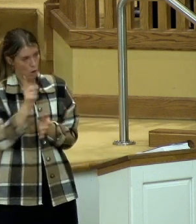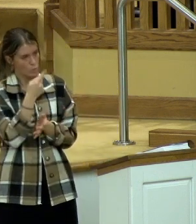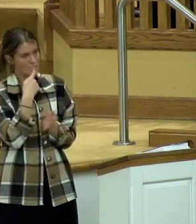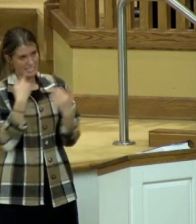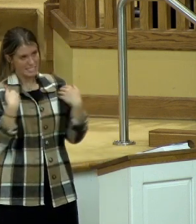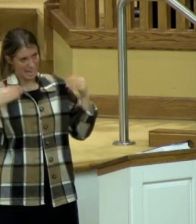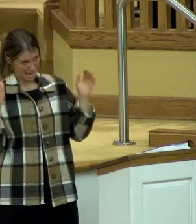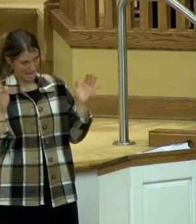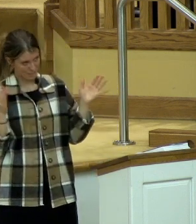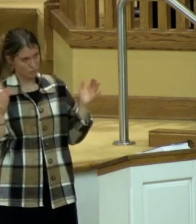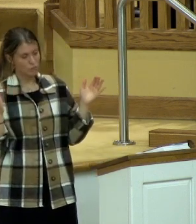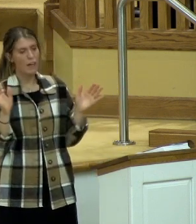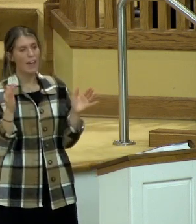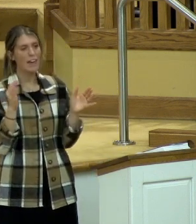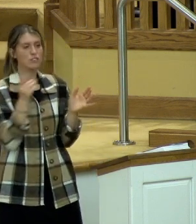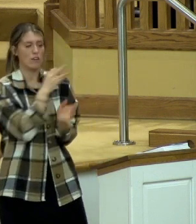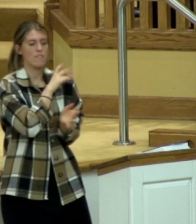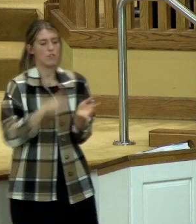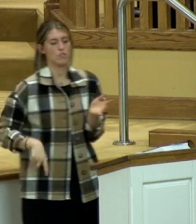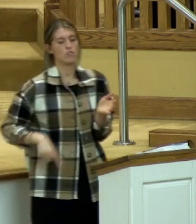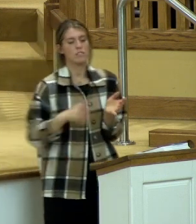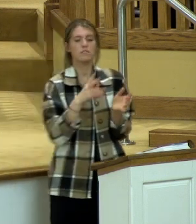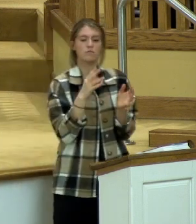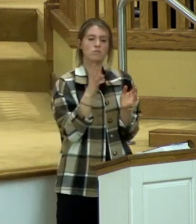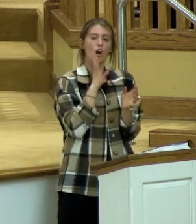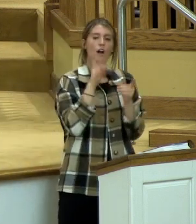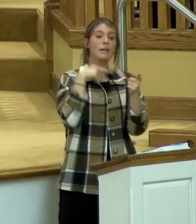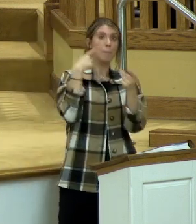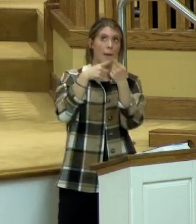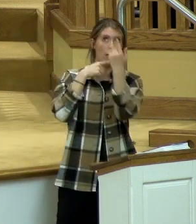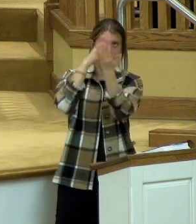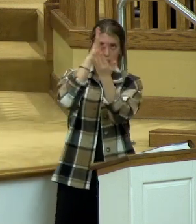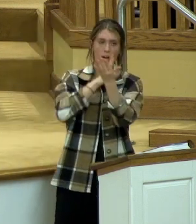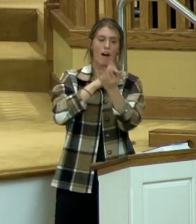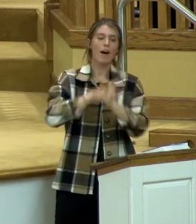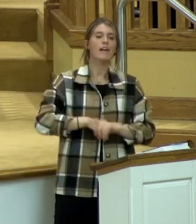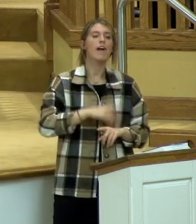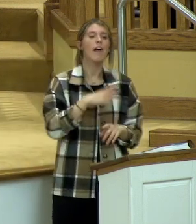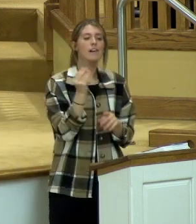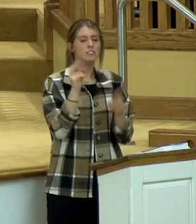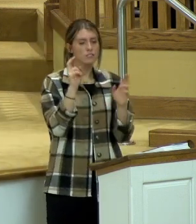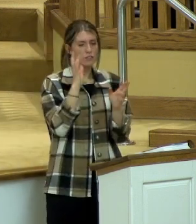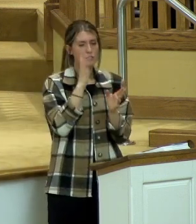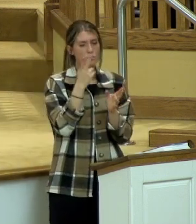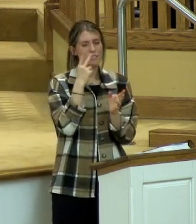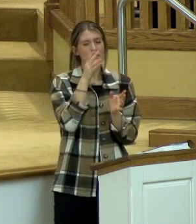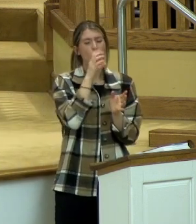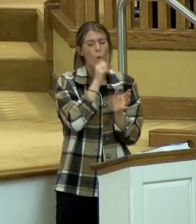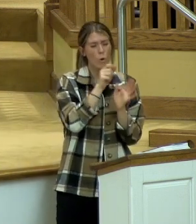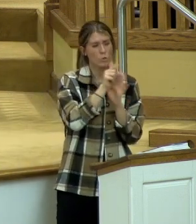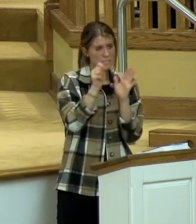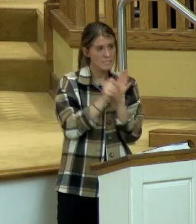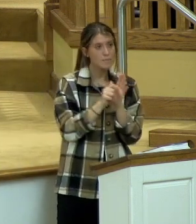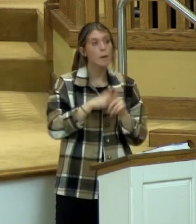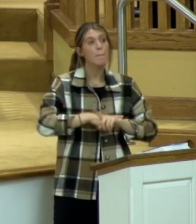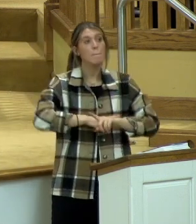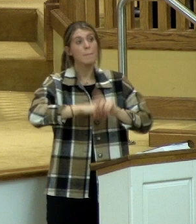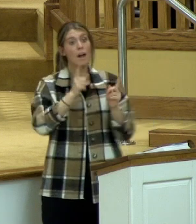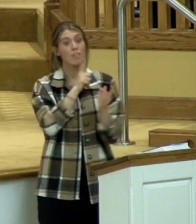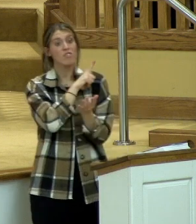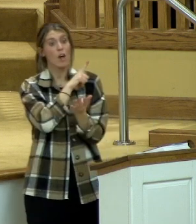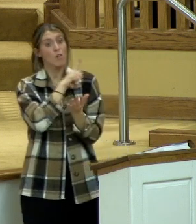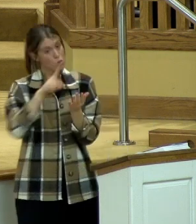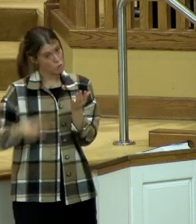angels. Angel of the Lord sometimes is a reference of one of the Godhead. It is talking about God. And that's a phrase you see in the Old Testament. But the Lord